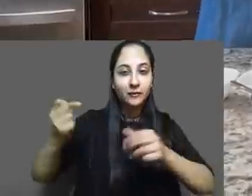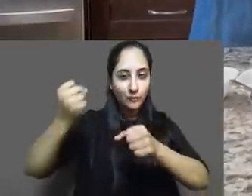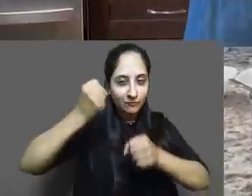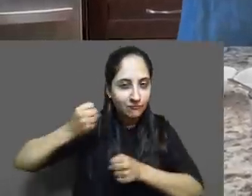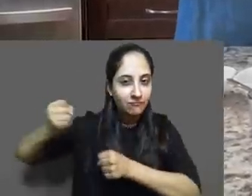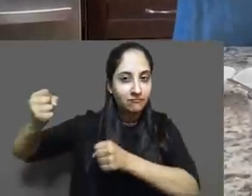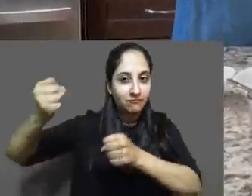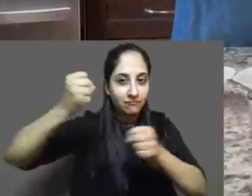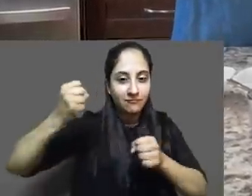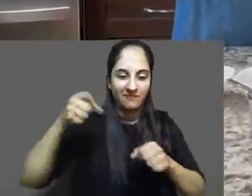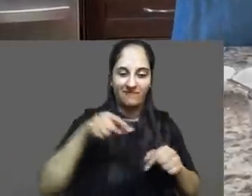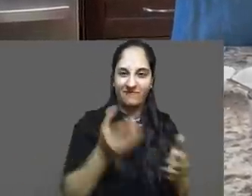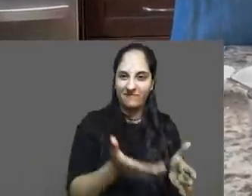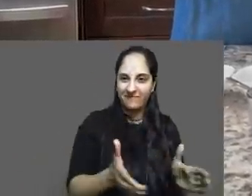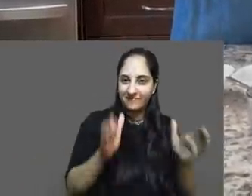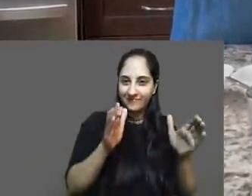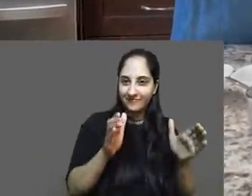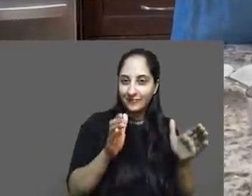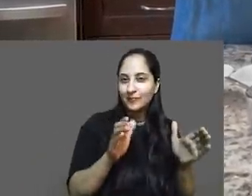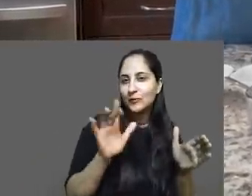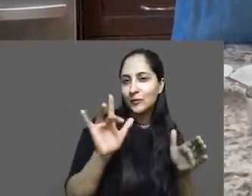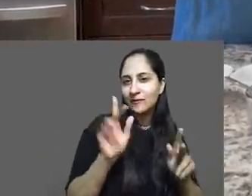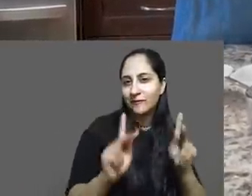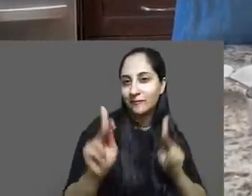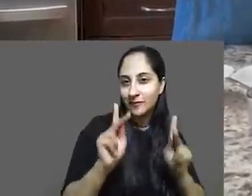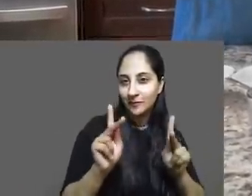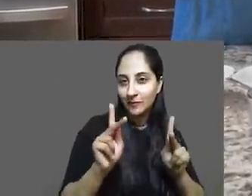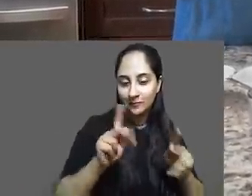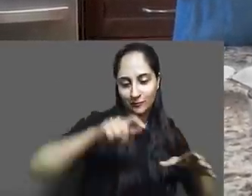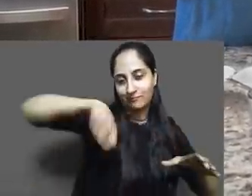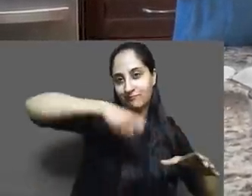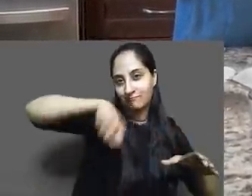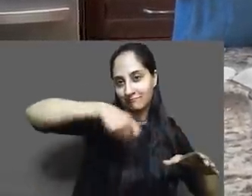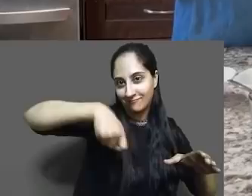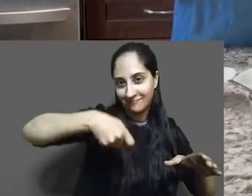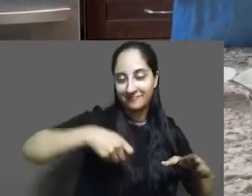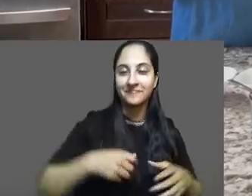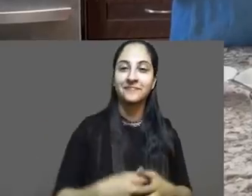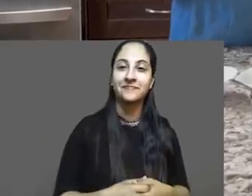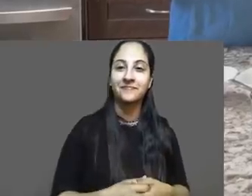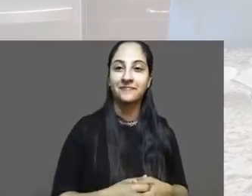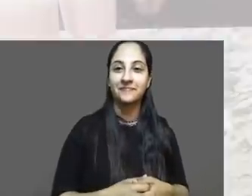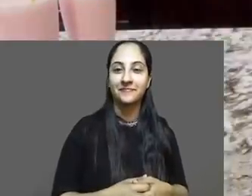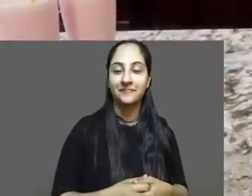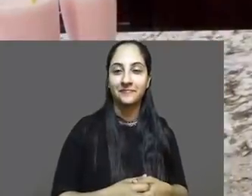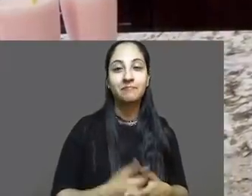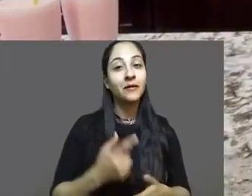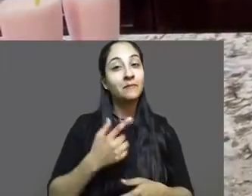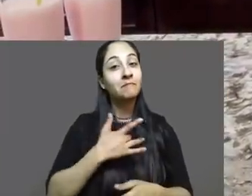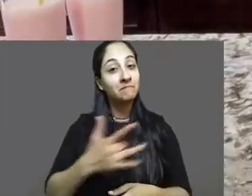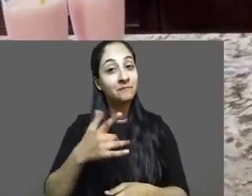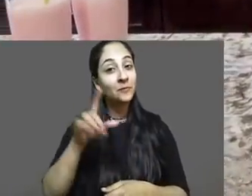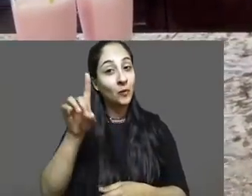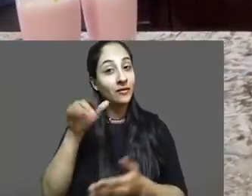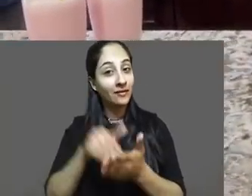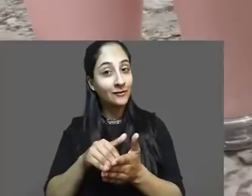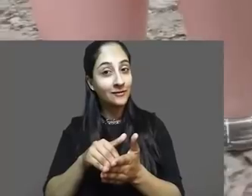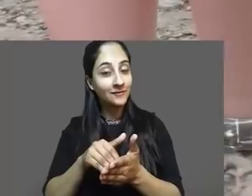recipe for? This is for 25 people. We tweak the recipe for 1,000 to cut it down to for 25 people.